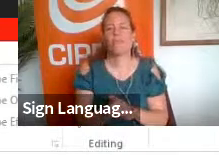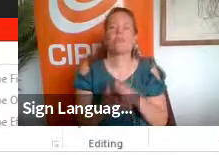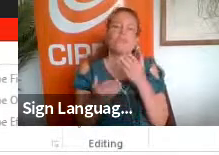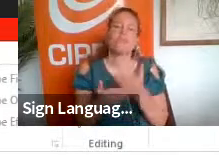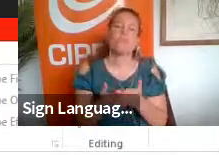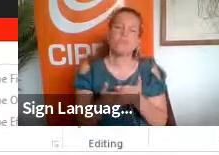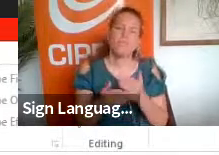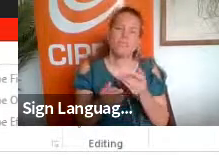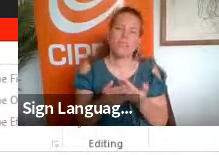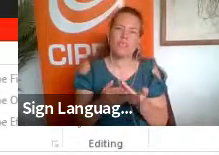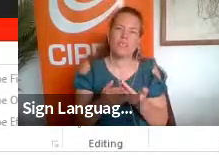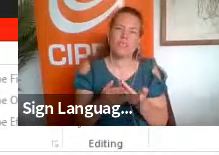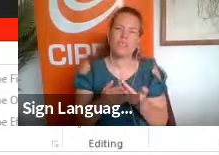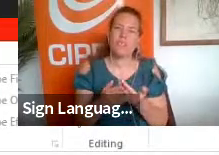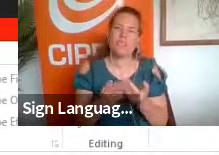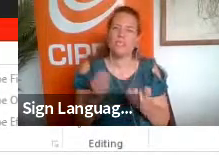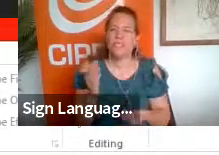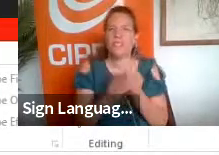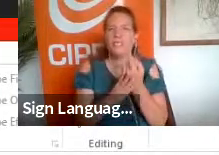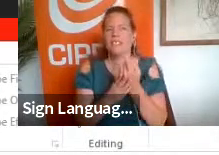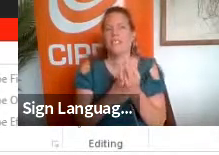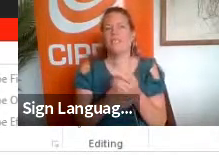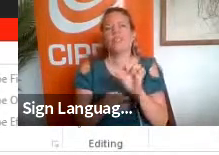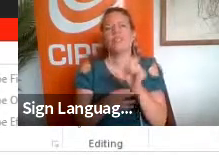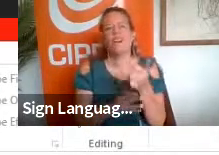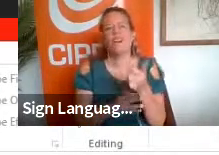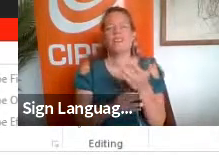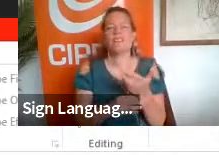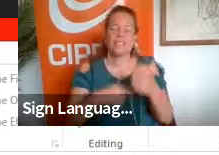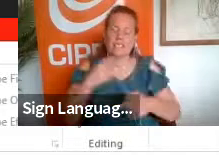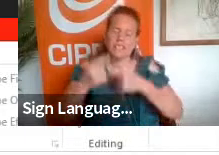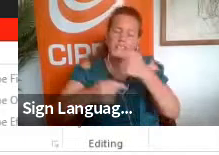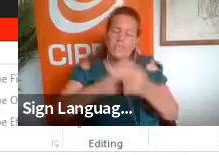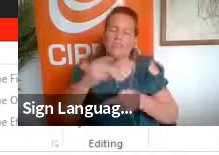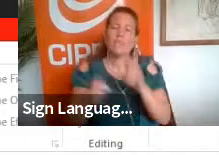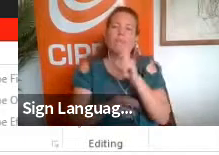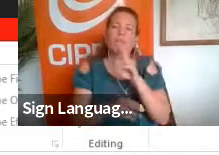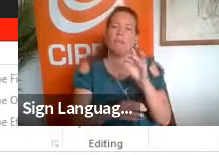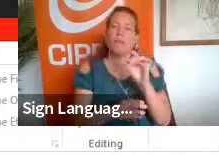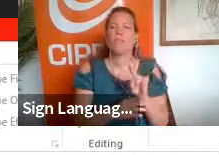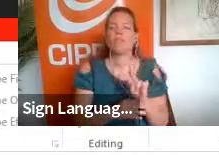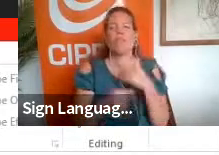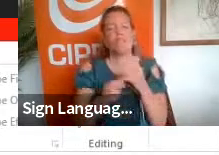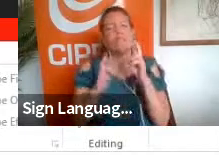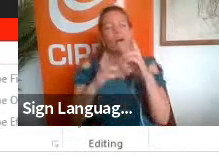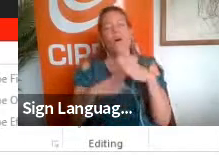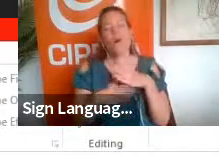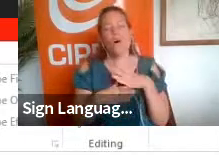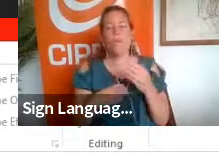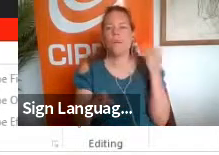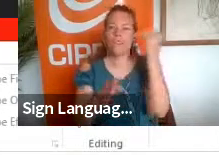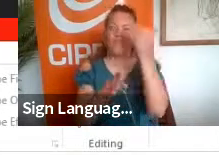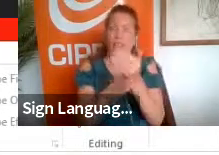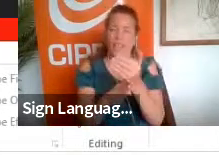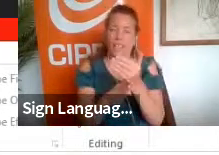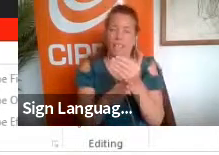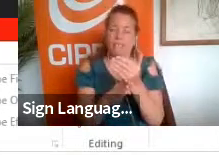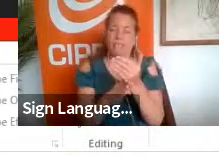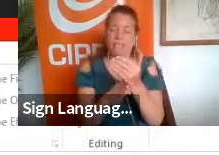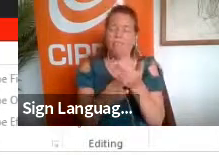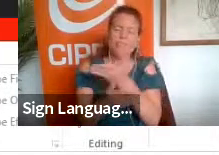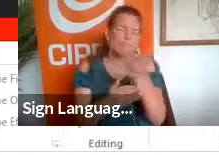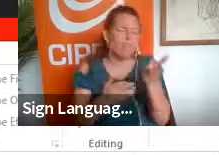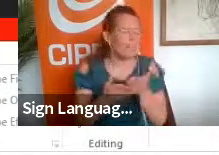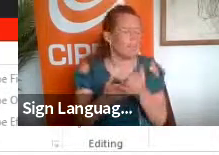few other partners developed Reporti, what we hope at the end of the day is that everyone can come